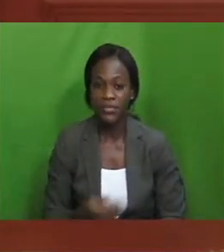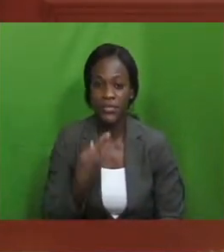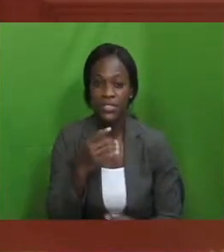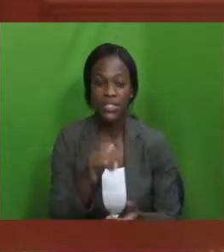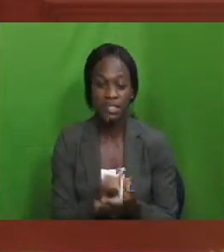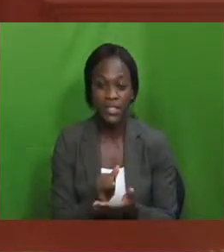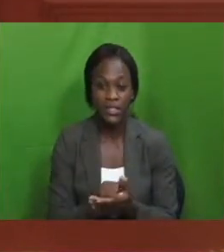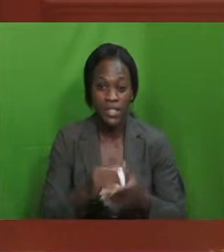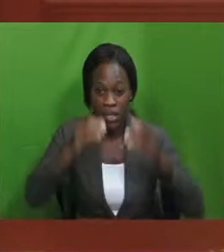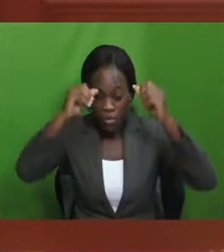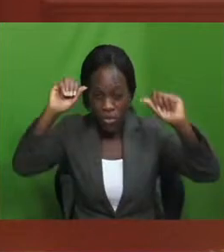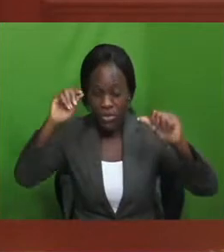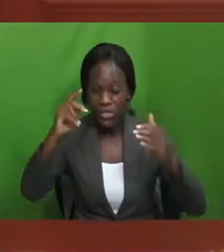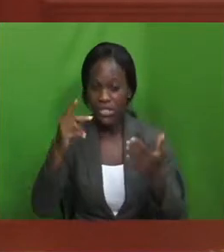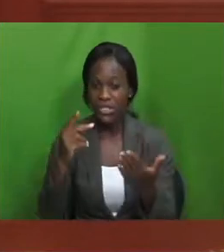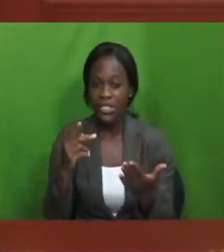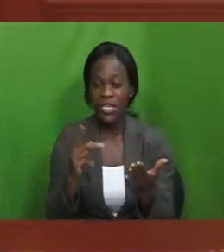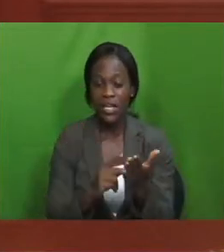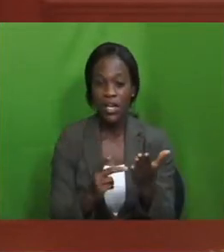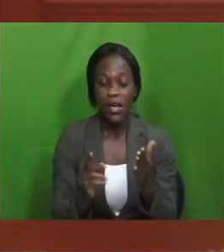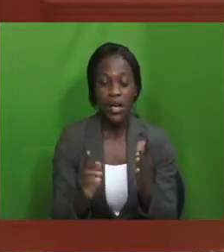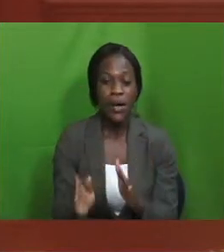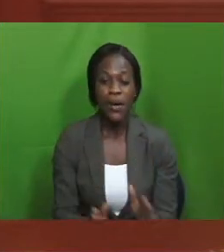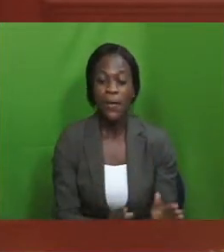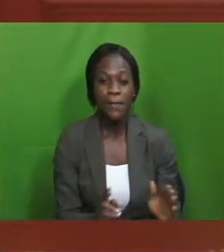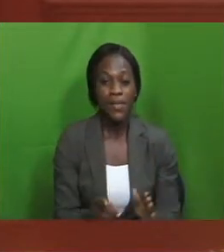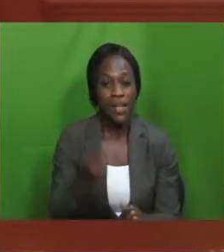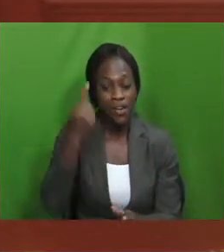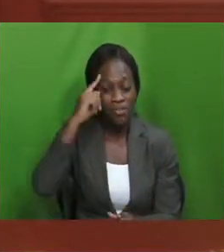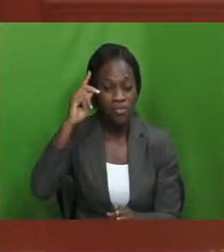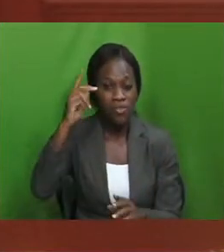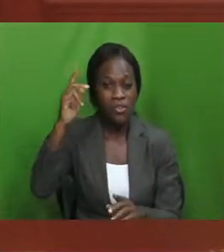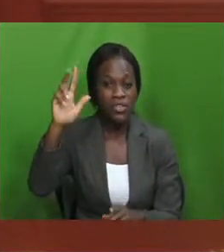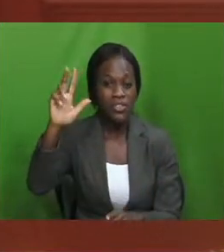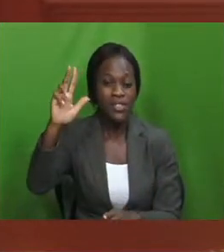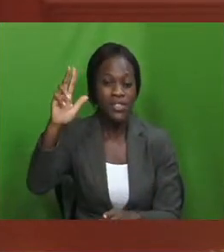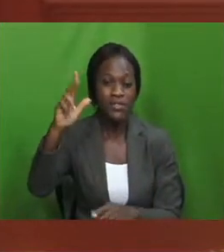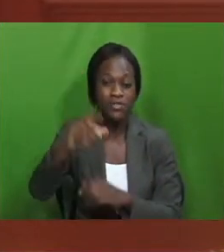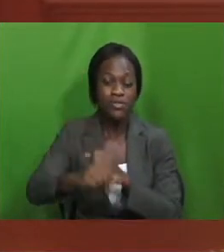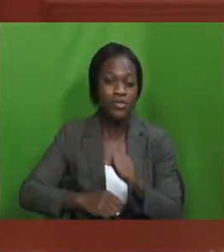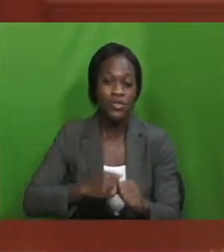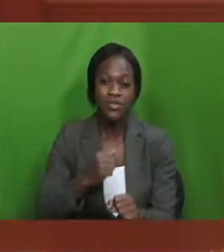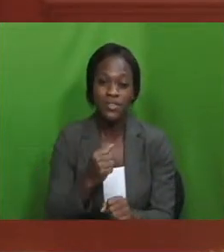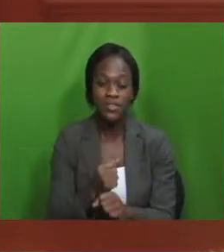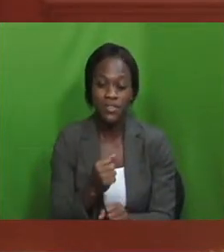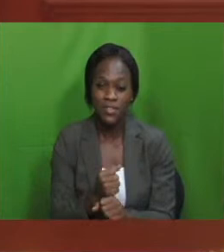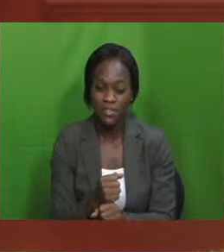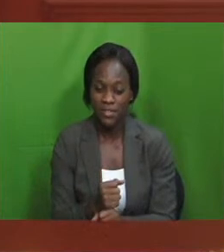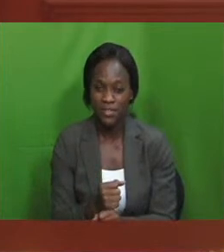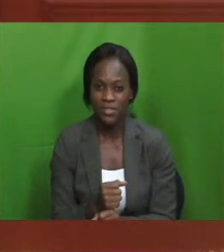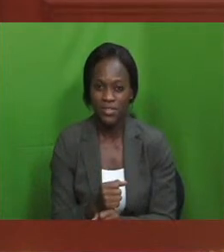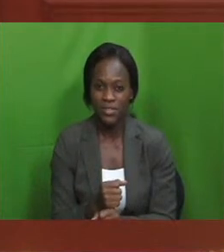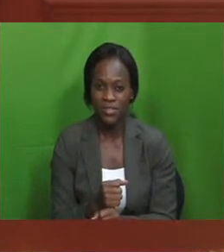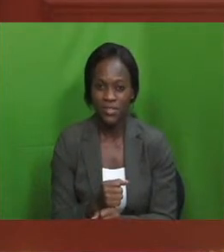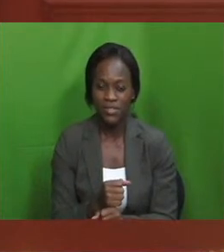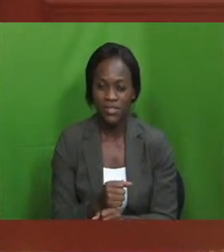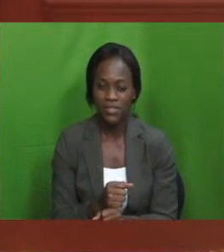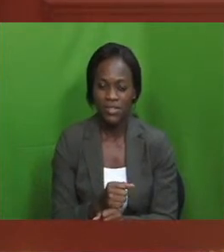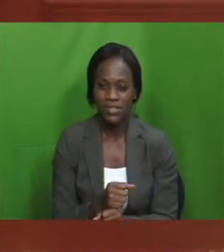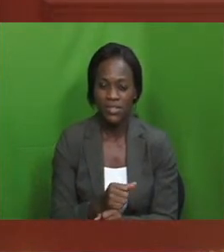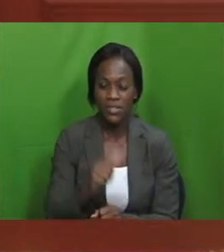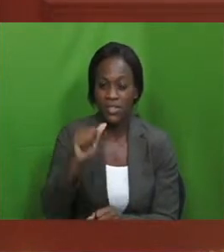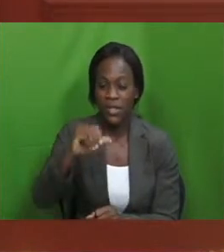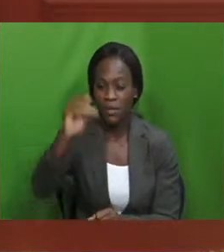next 3.5 years, an unprecedented 100 billion Ghana cash, Where is it, Mr. Speaker? And